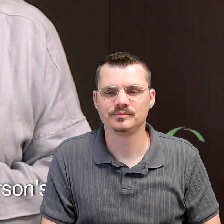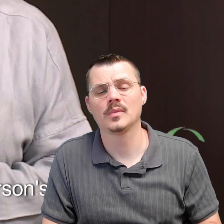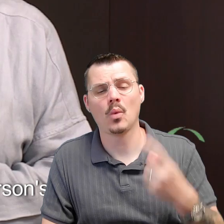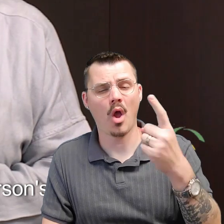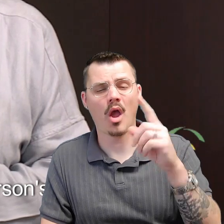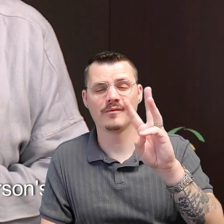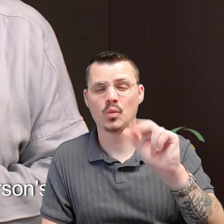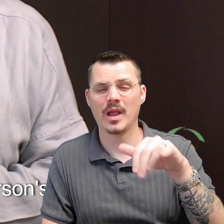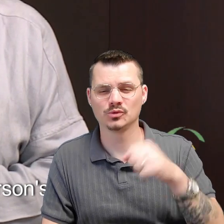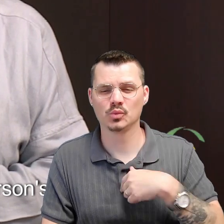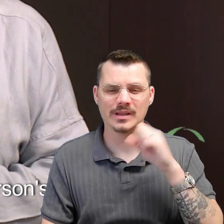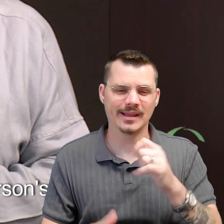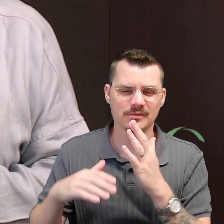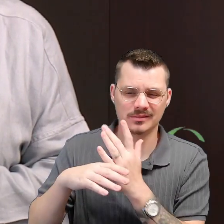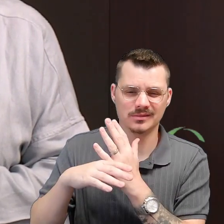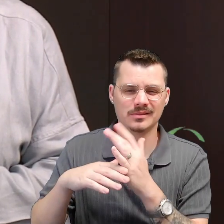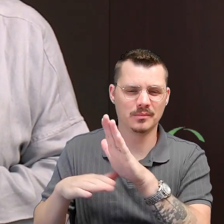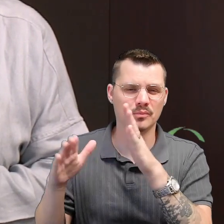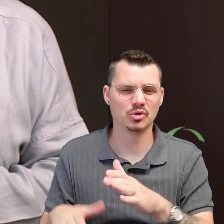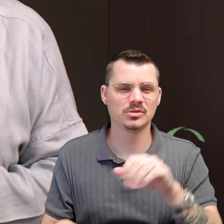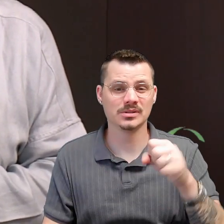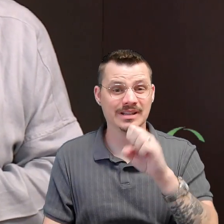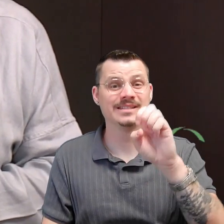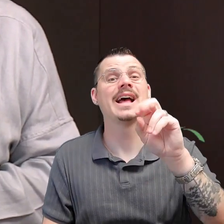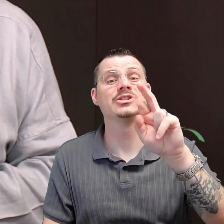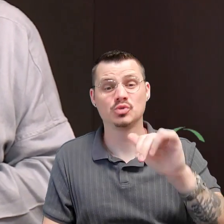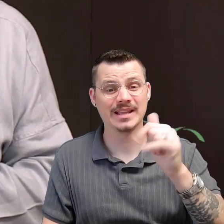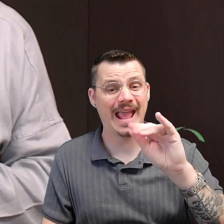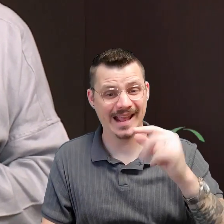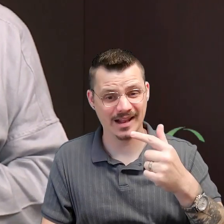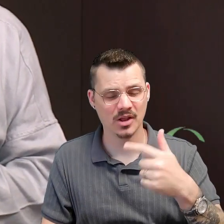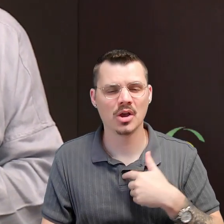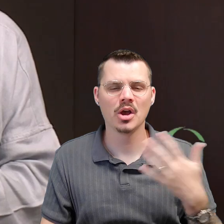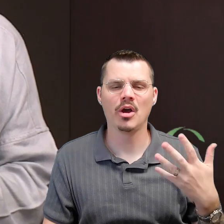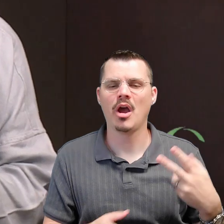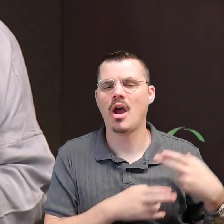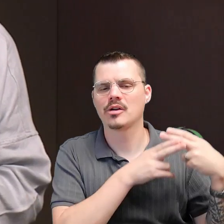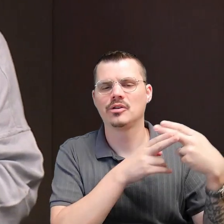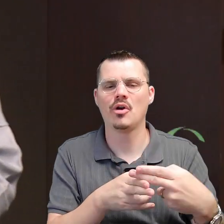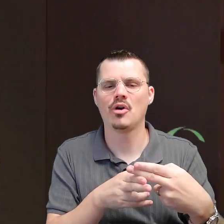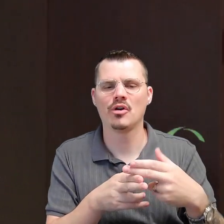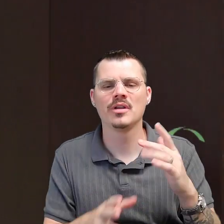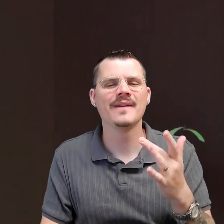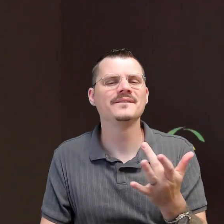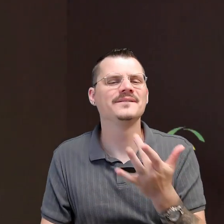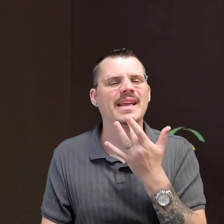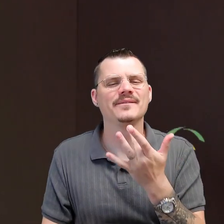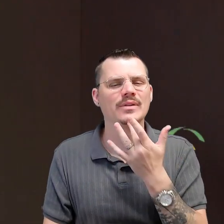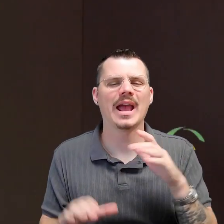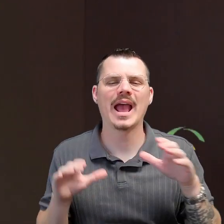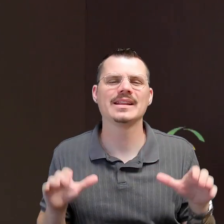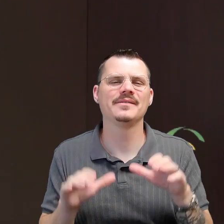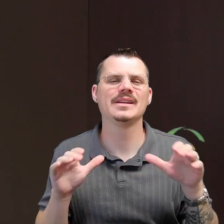One of the ways to kind of gauge a person's sensory gating is what I call the favorite